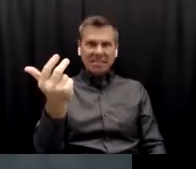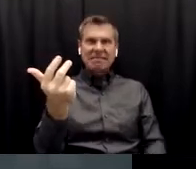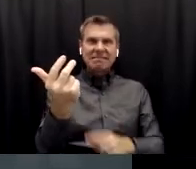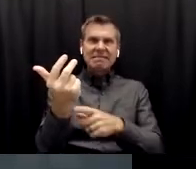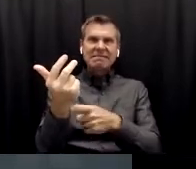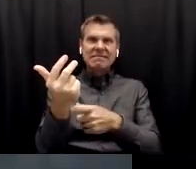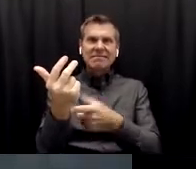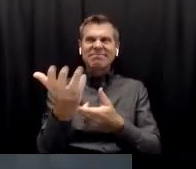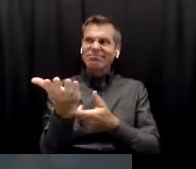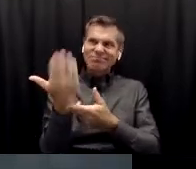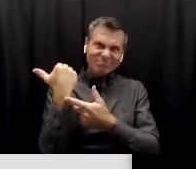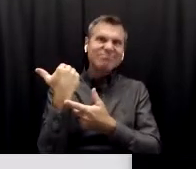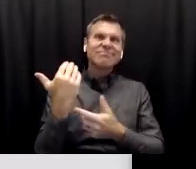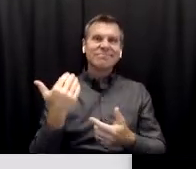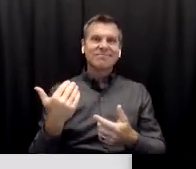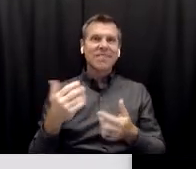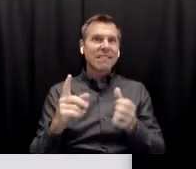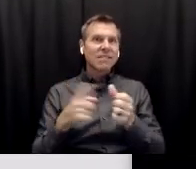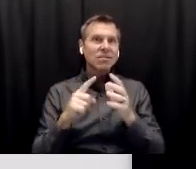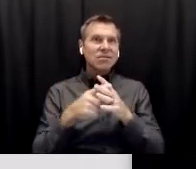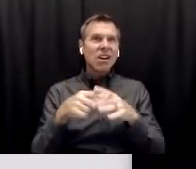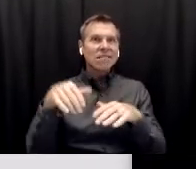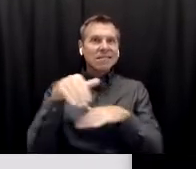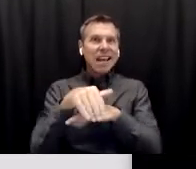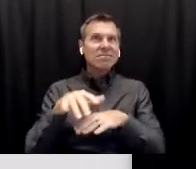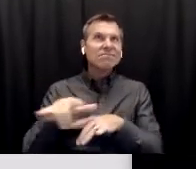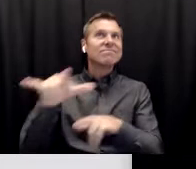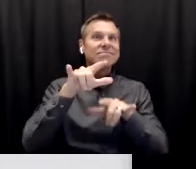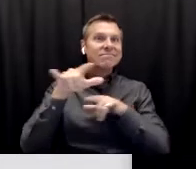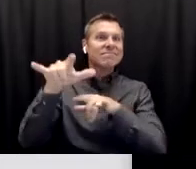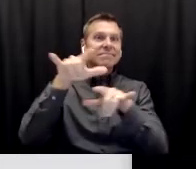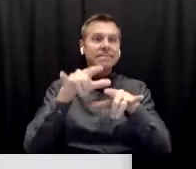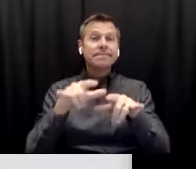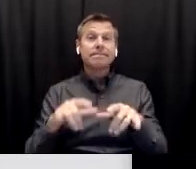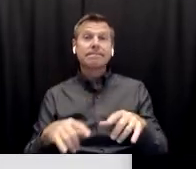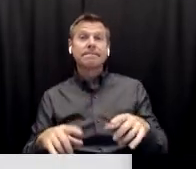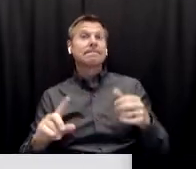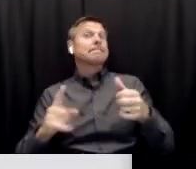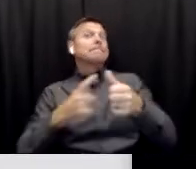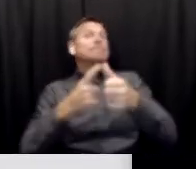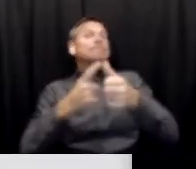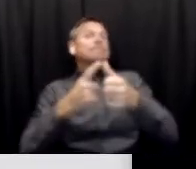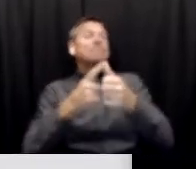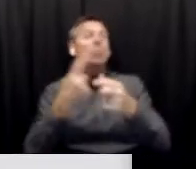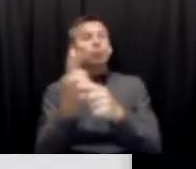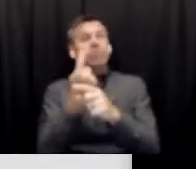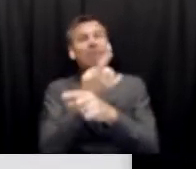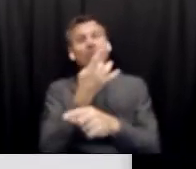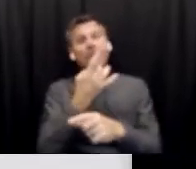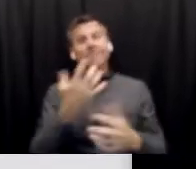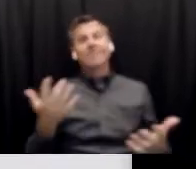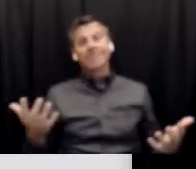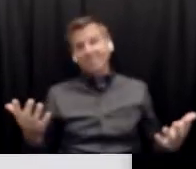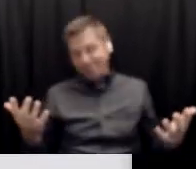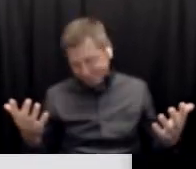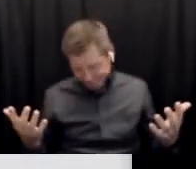were doing our first night flying. So, proper lighting, that's a pretty obvious one. We need to make sure that we